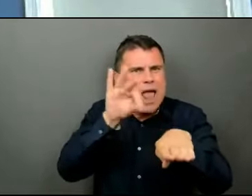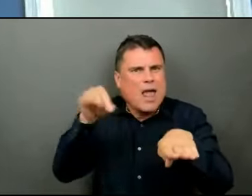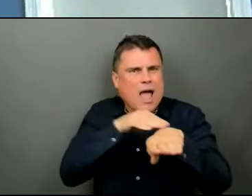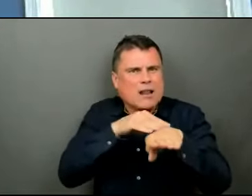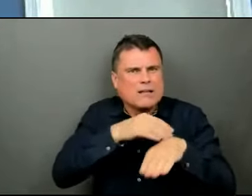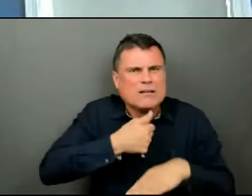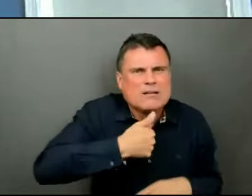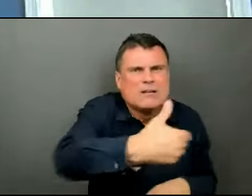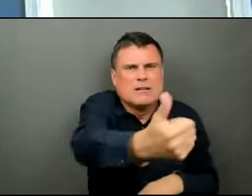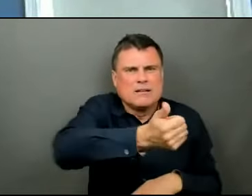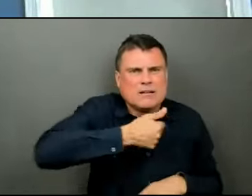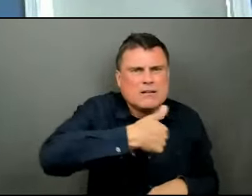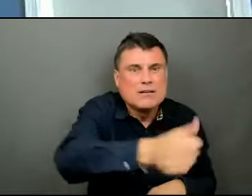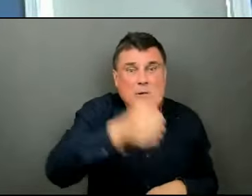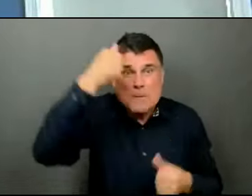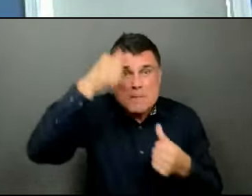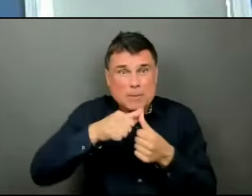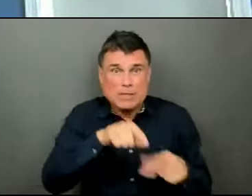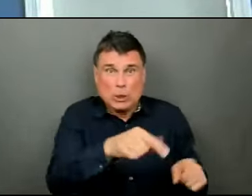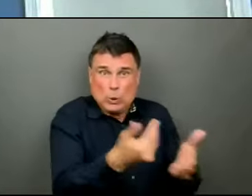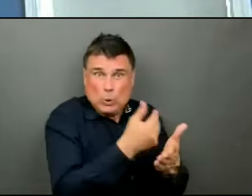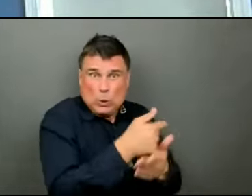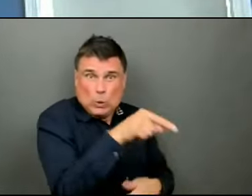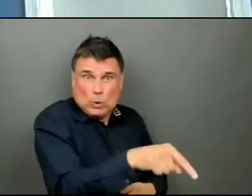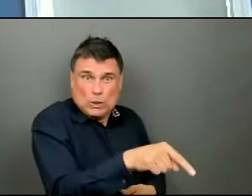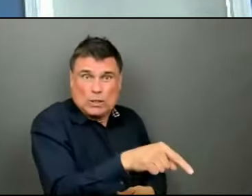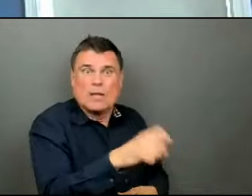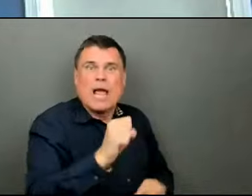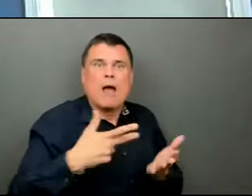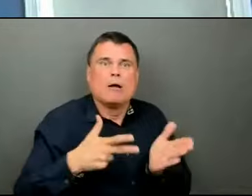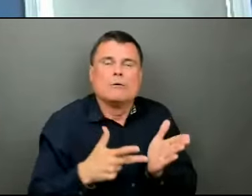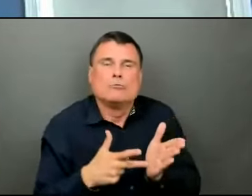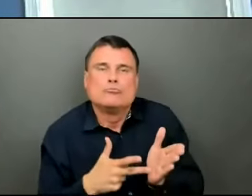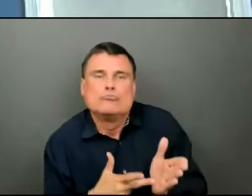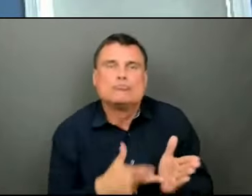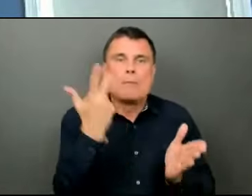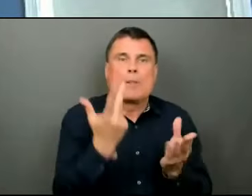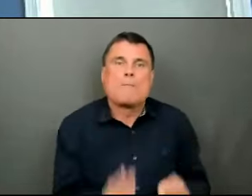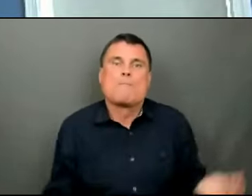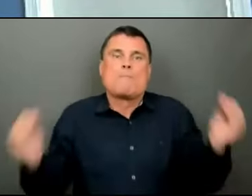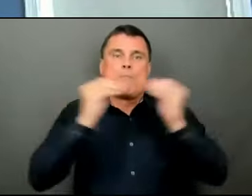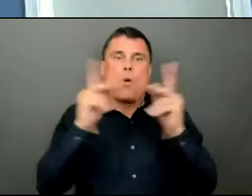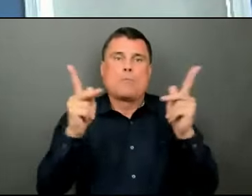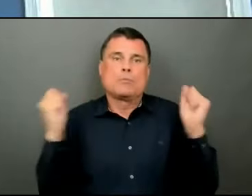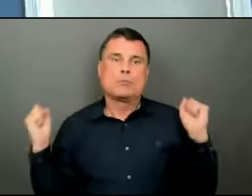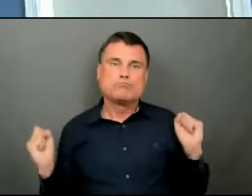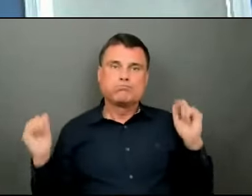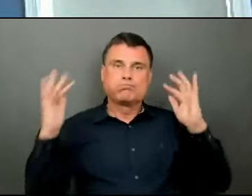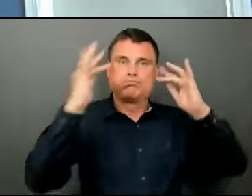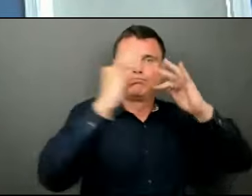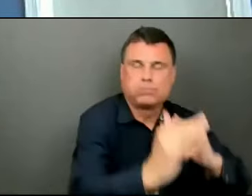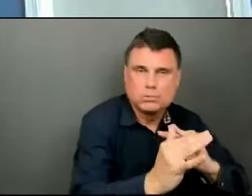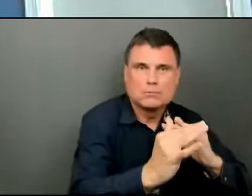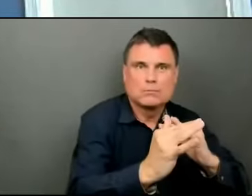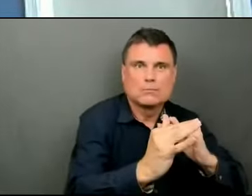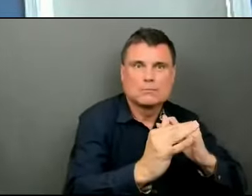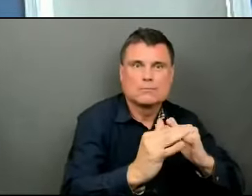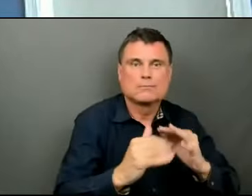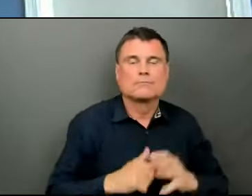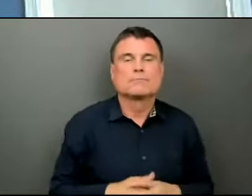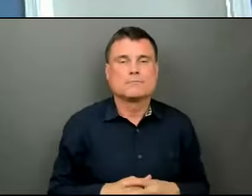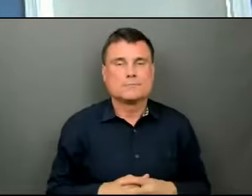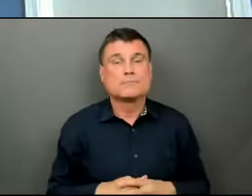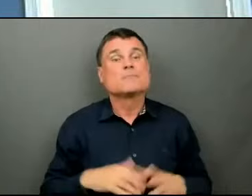three times the daily capacity of the 99B line. So that will enable commuters to get out of their cars and into